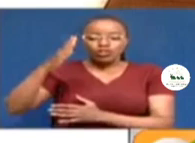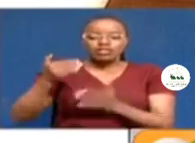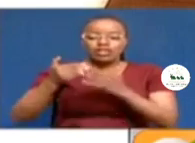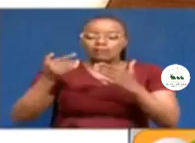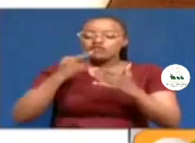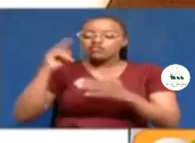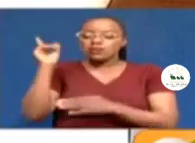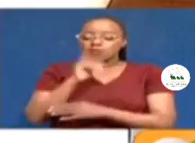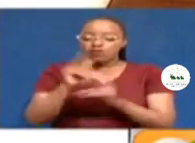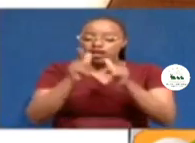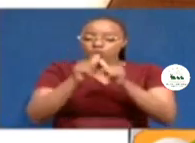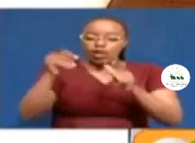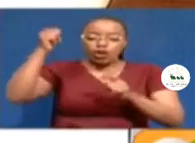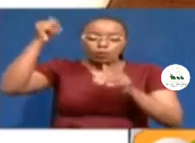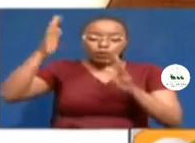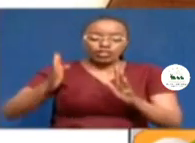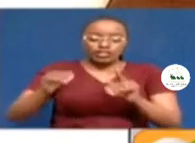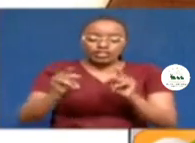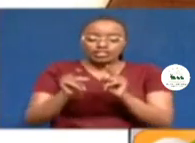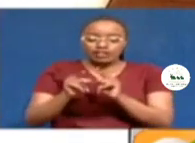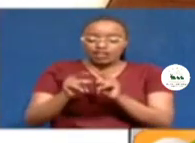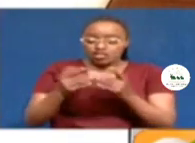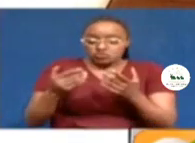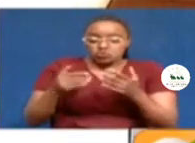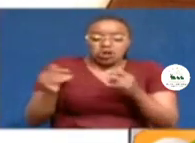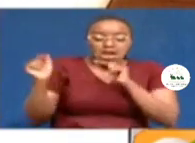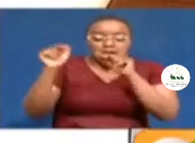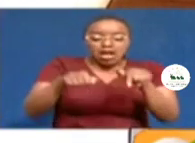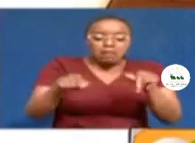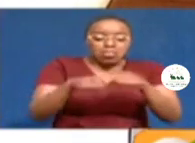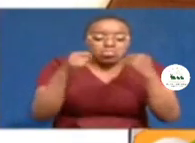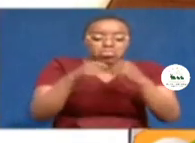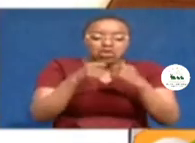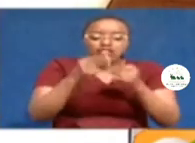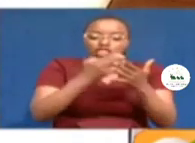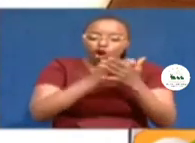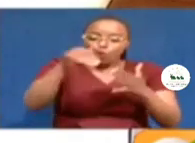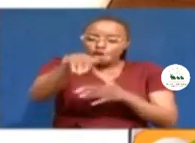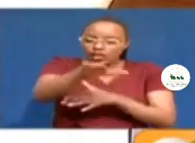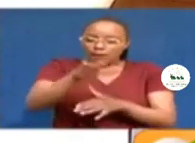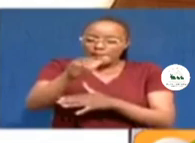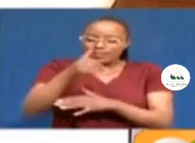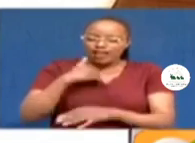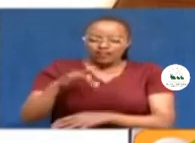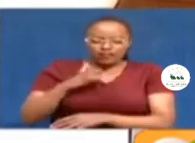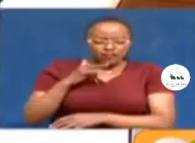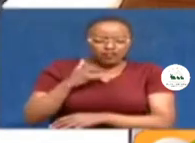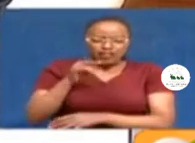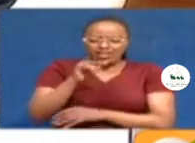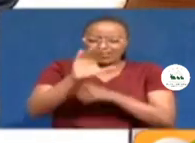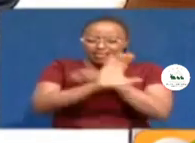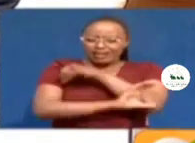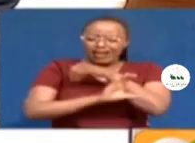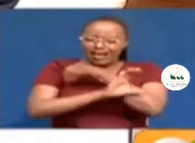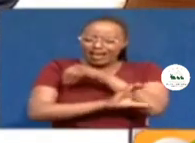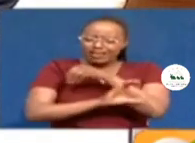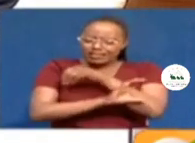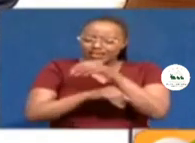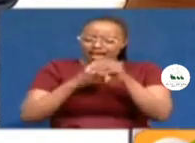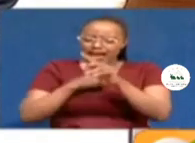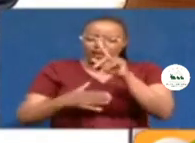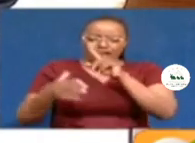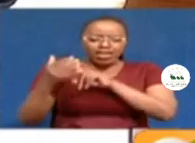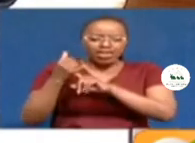said, allow politicians to desecrate the pulpit. And there is a sense in which the country has reached